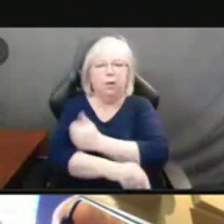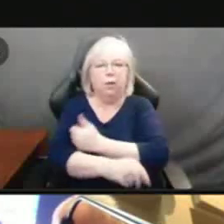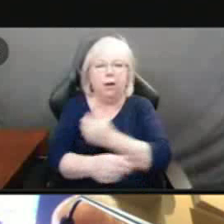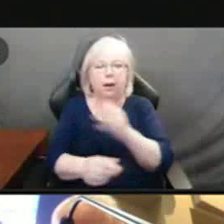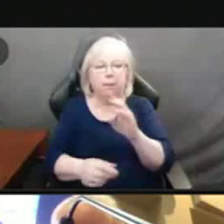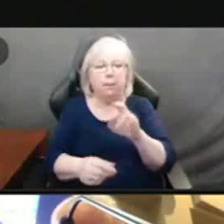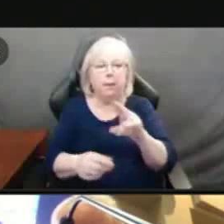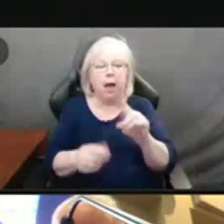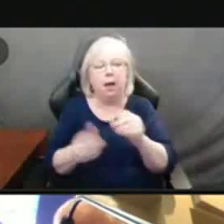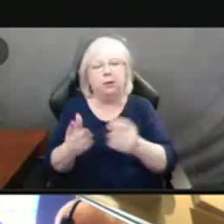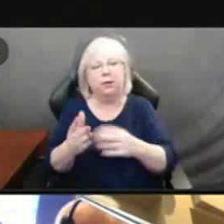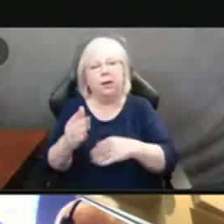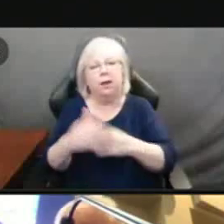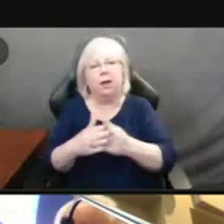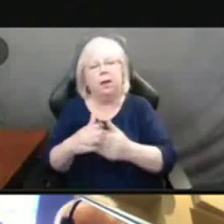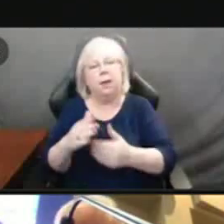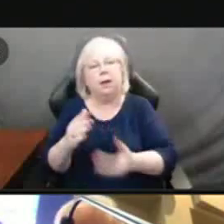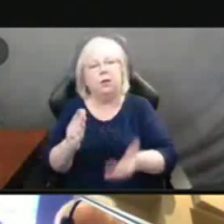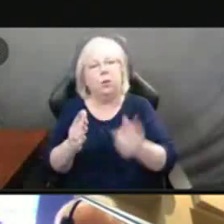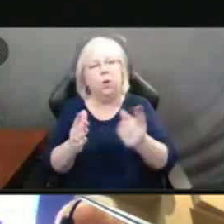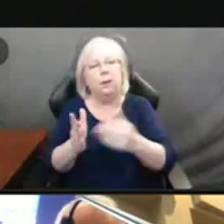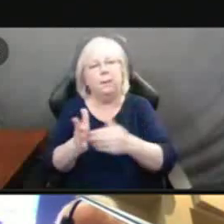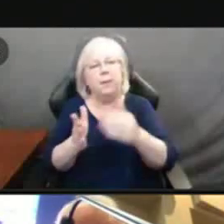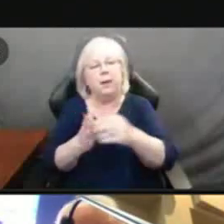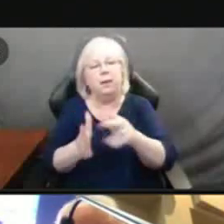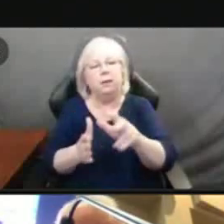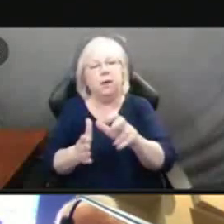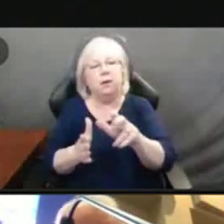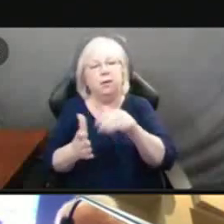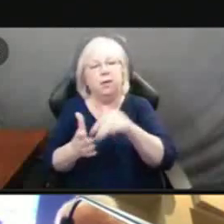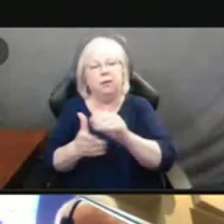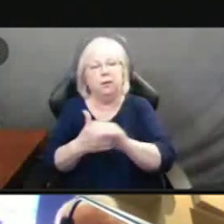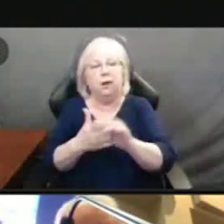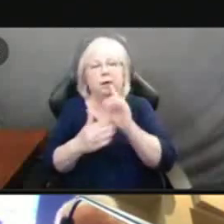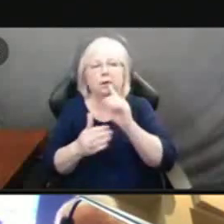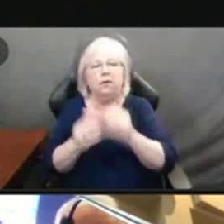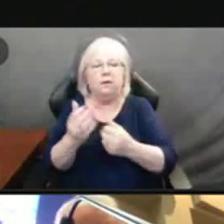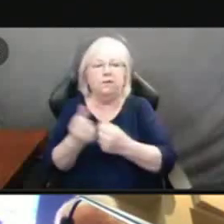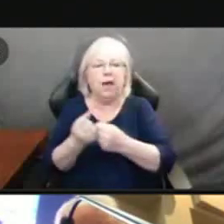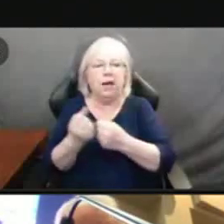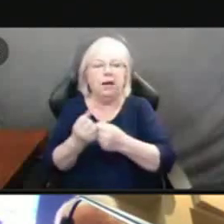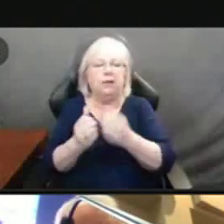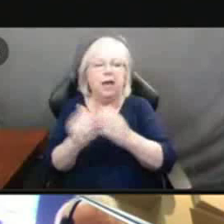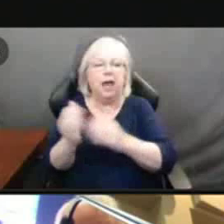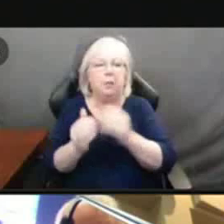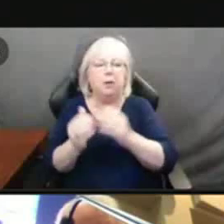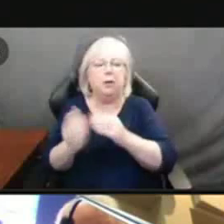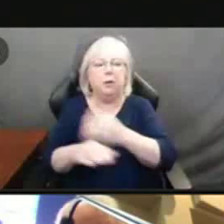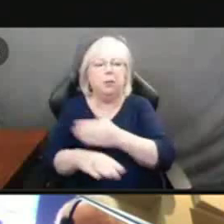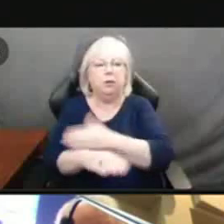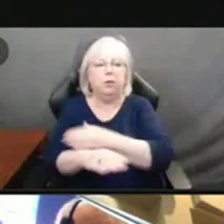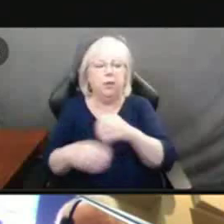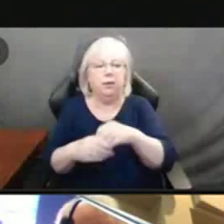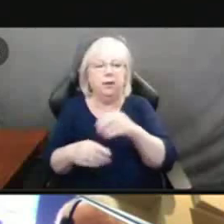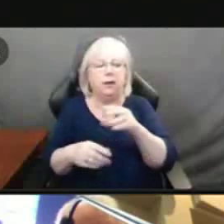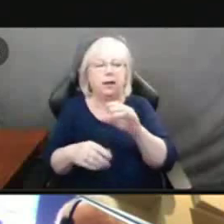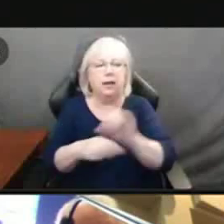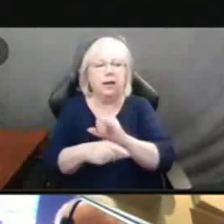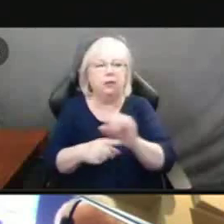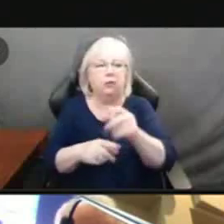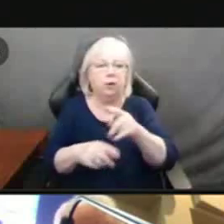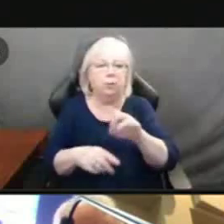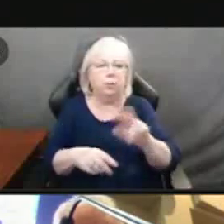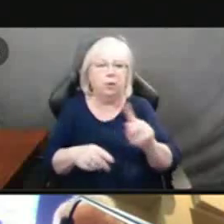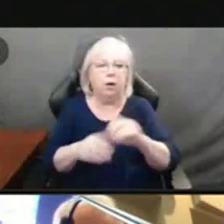of $1,300,000 for the purpose of financing capital improvements at the industrial park at the Port of Little Rock and for the